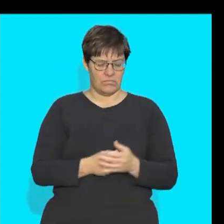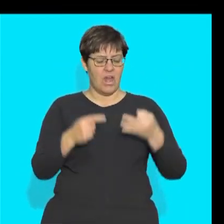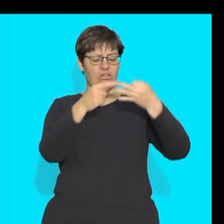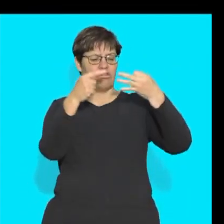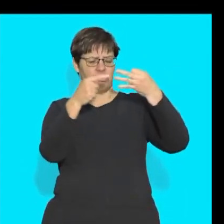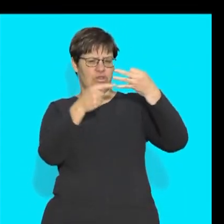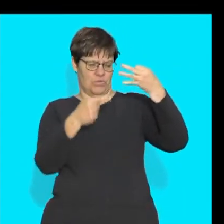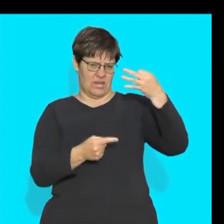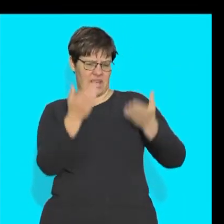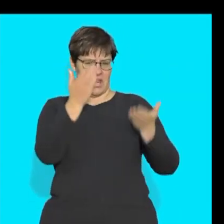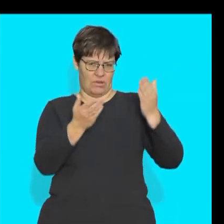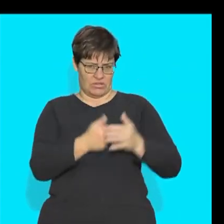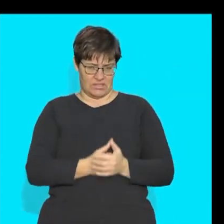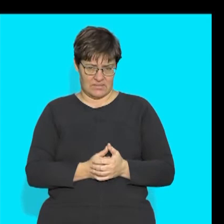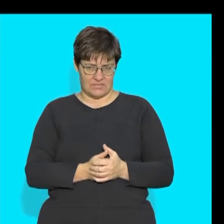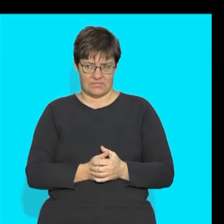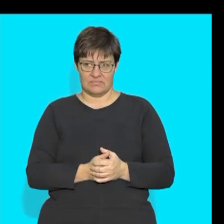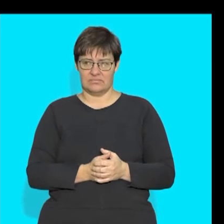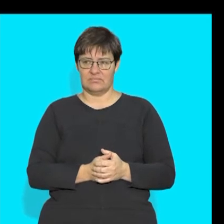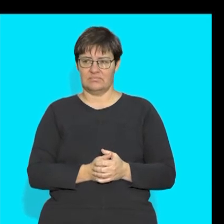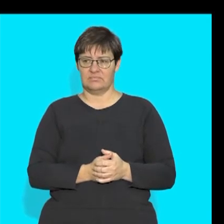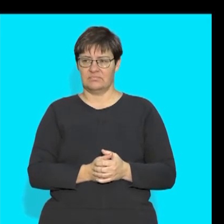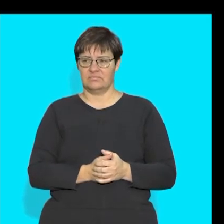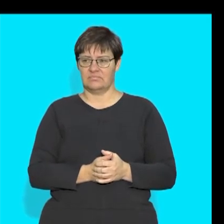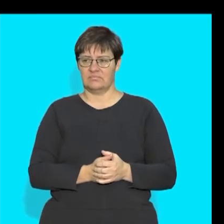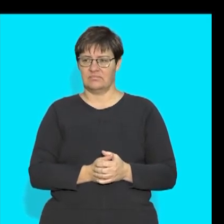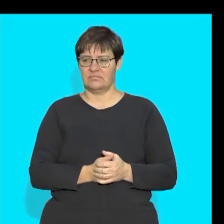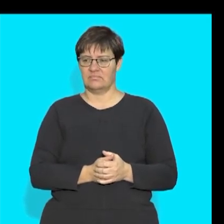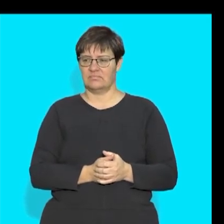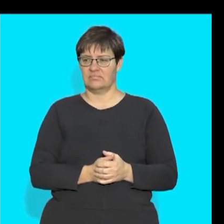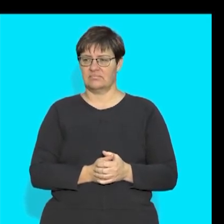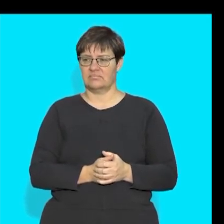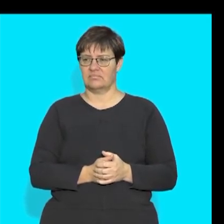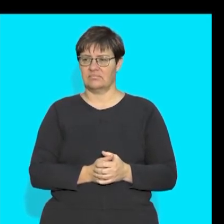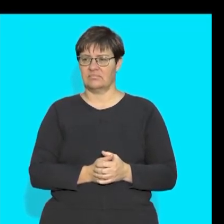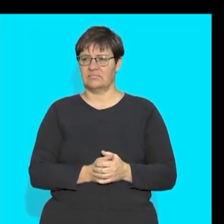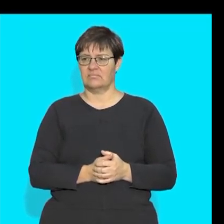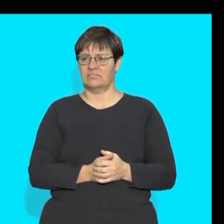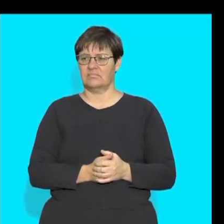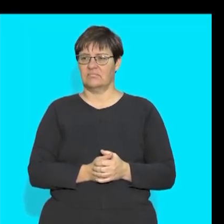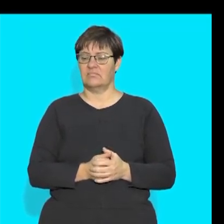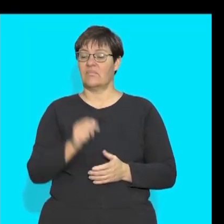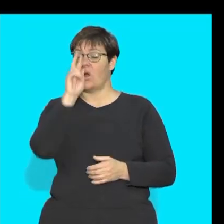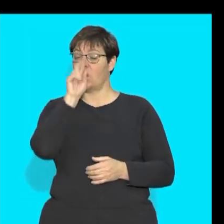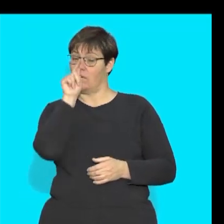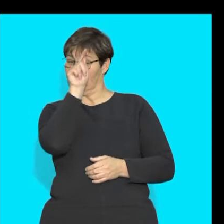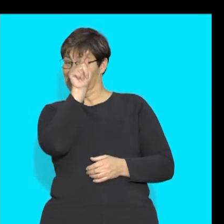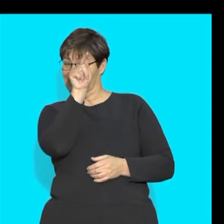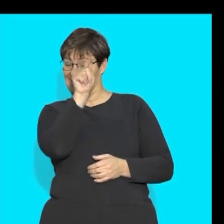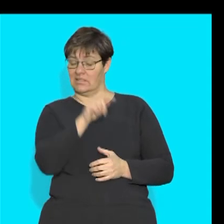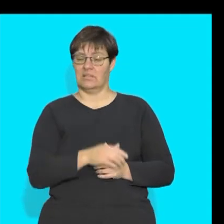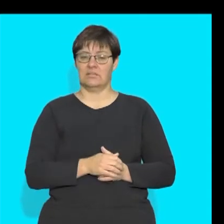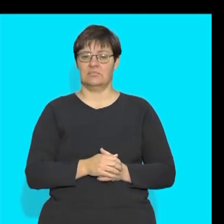3 equations, and we're really looking at this, oopsie, maybe I should actually have a pen so it doesn't disappear. When we look at